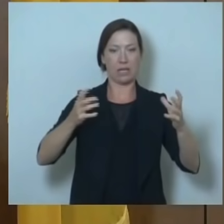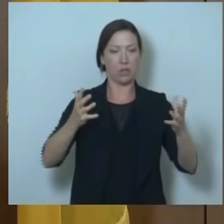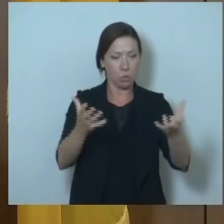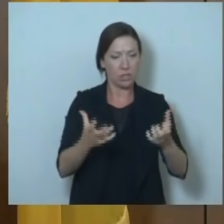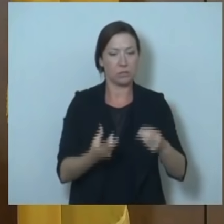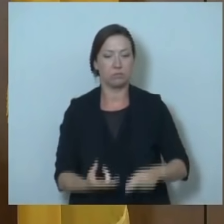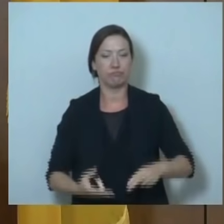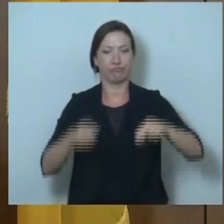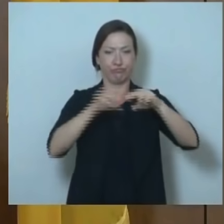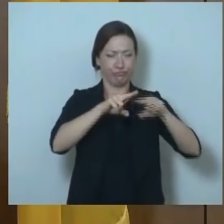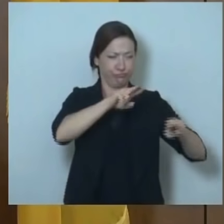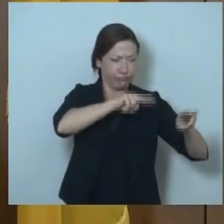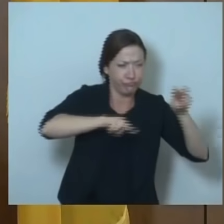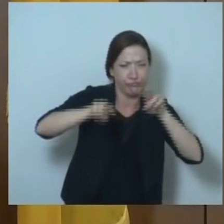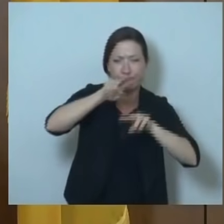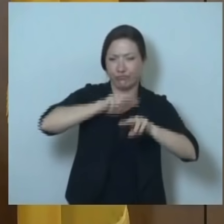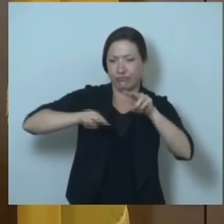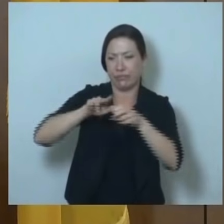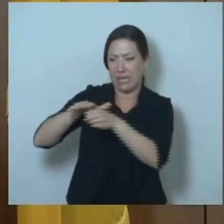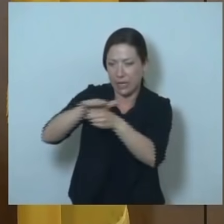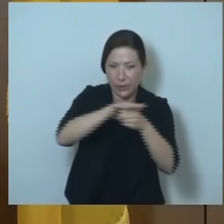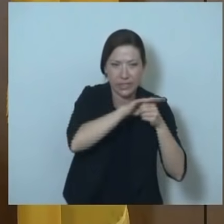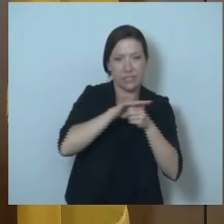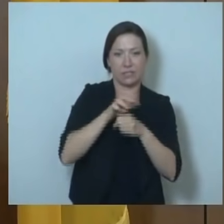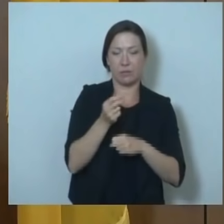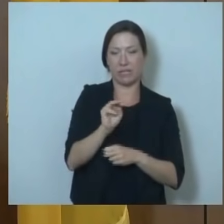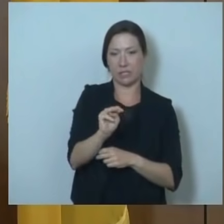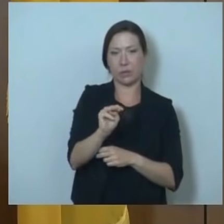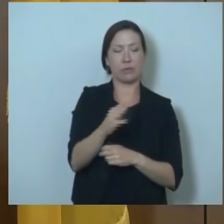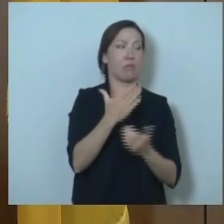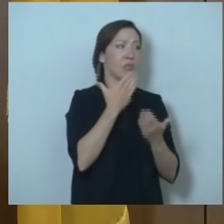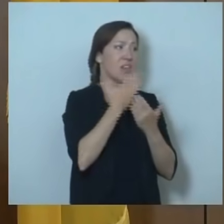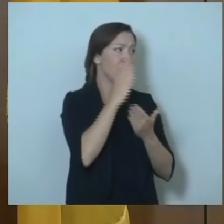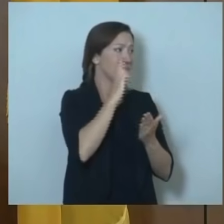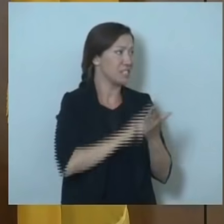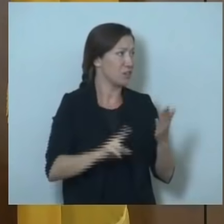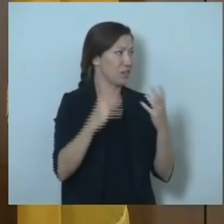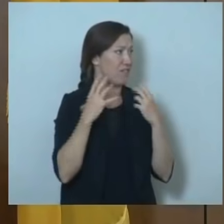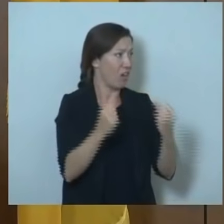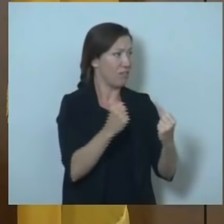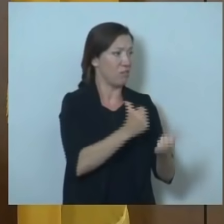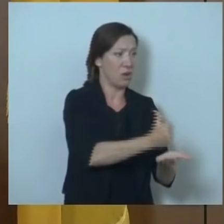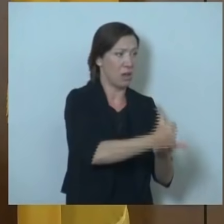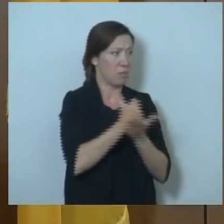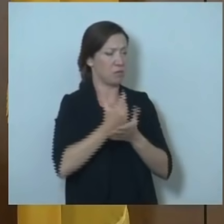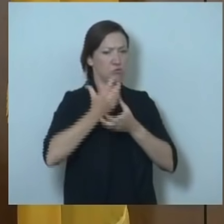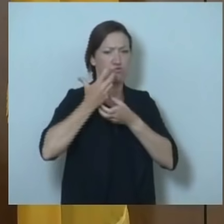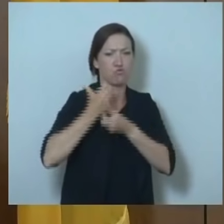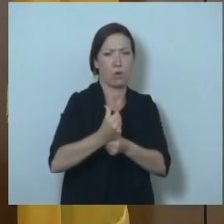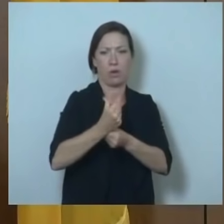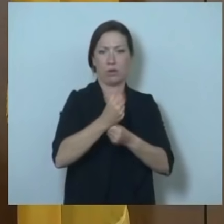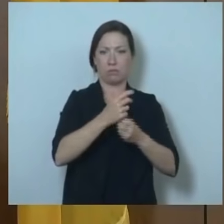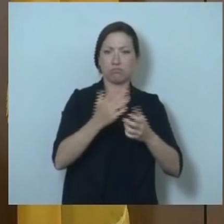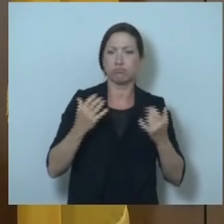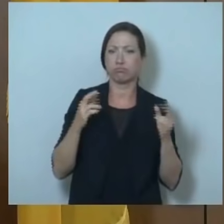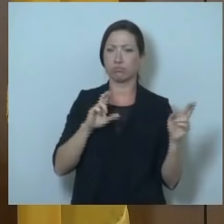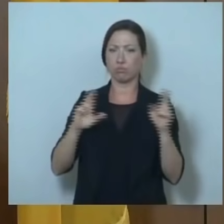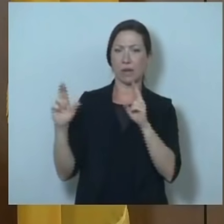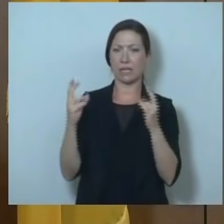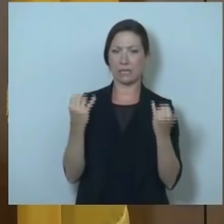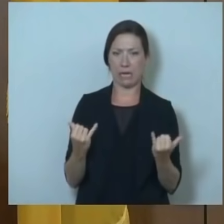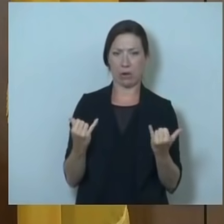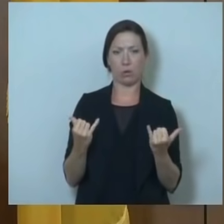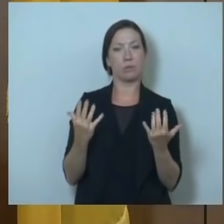And I want to thank the Secretary of Health and that team for putting us in that position, but I really want New Mexicans to be very